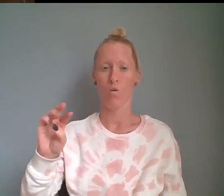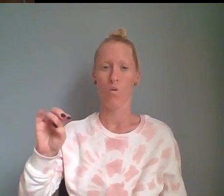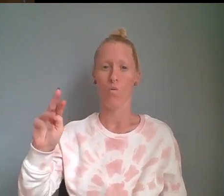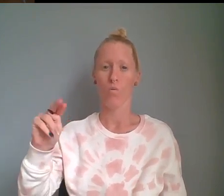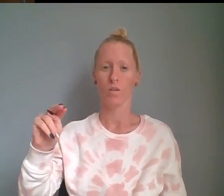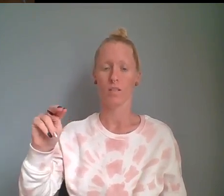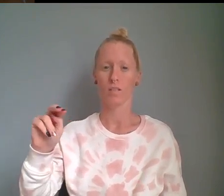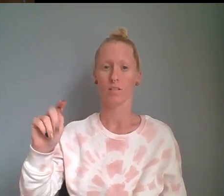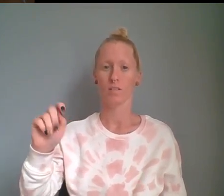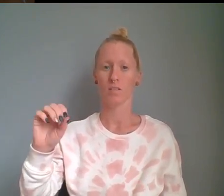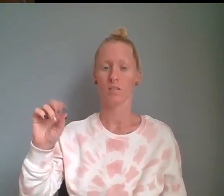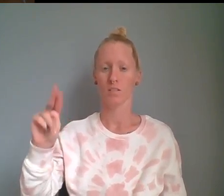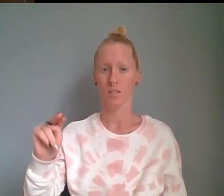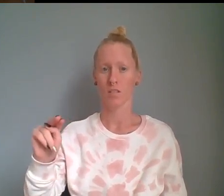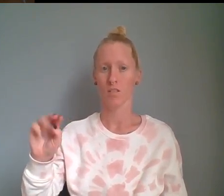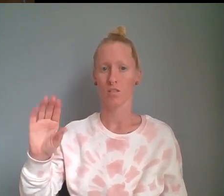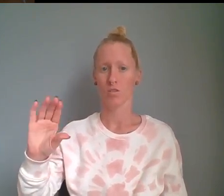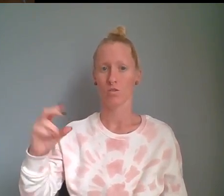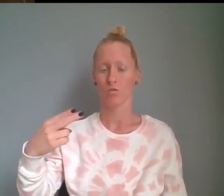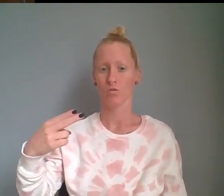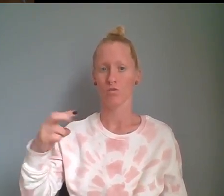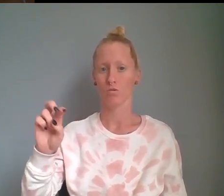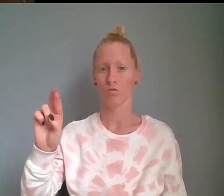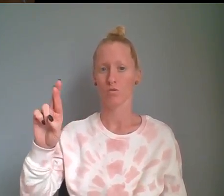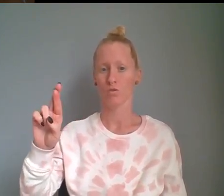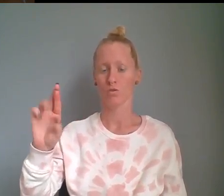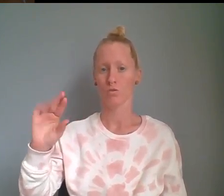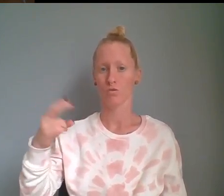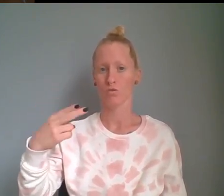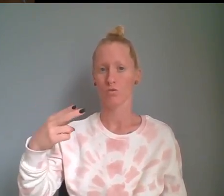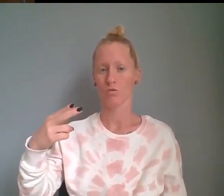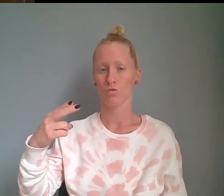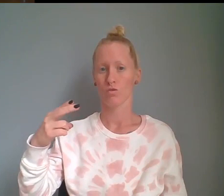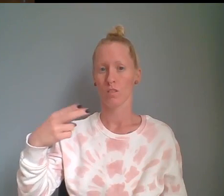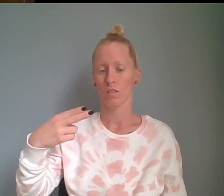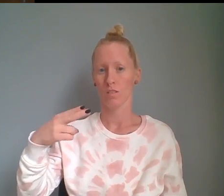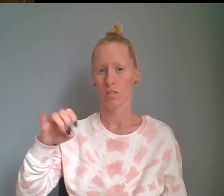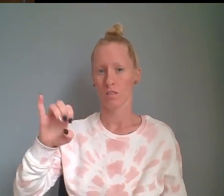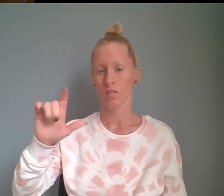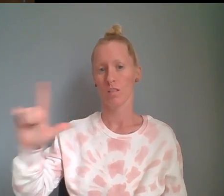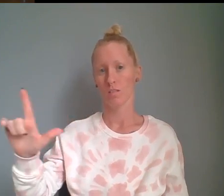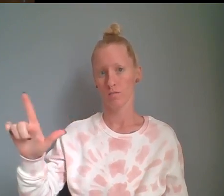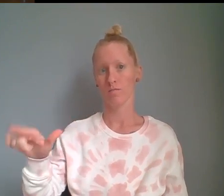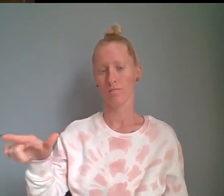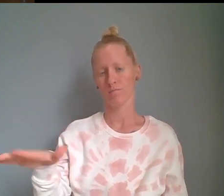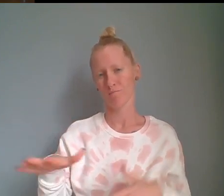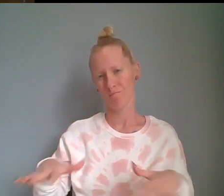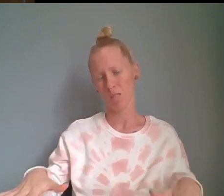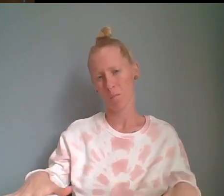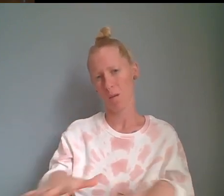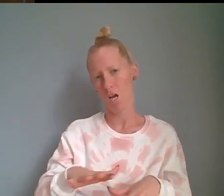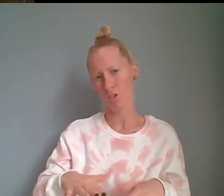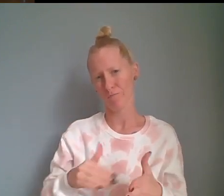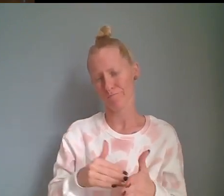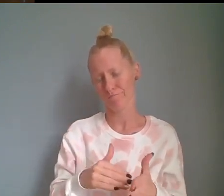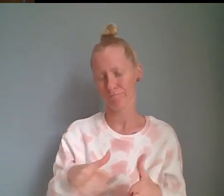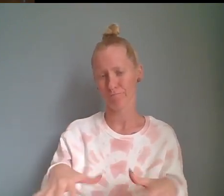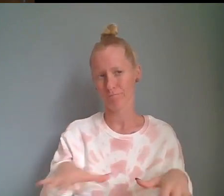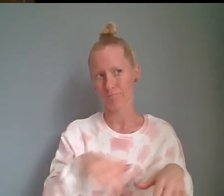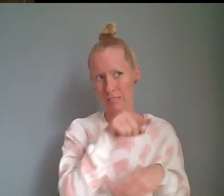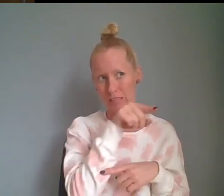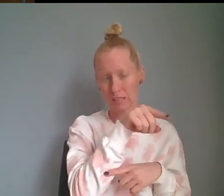they actually had mild forms of bipolar disorder, and that they were able to sort of channel the